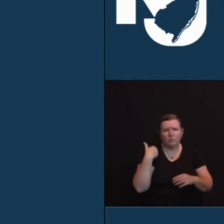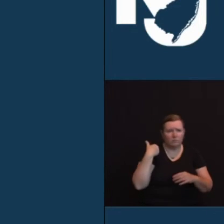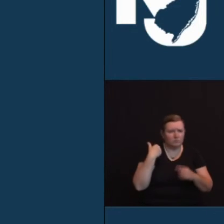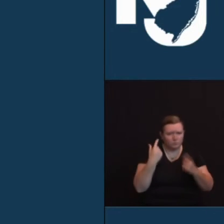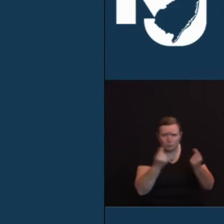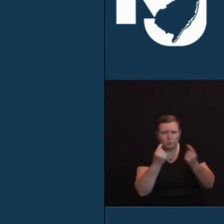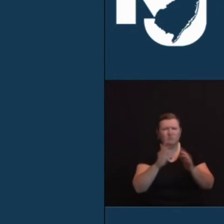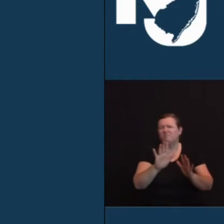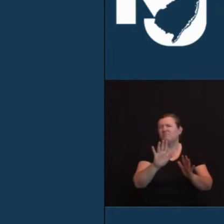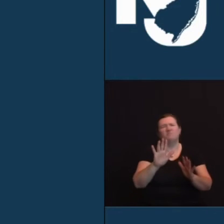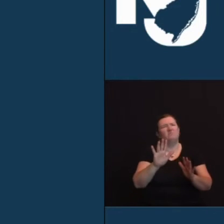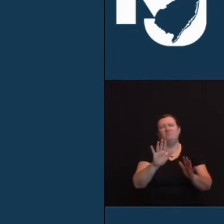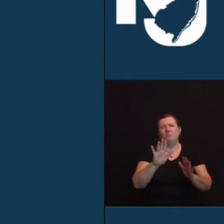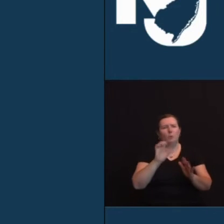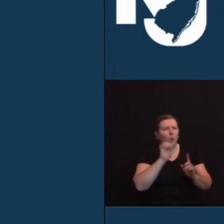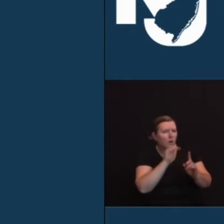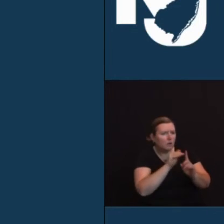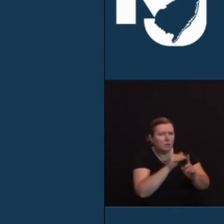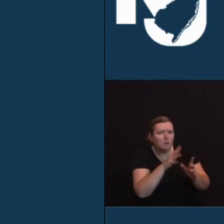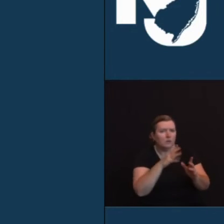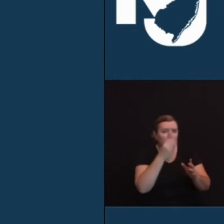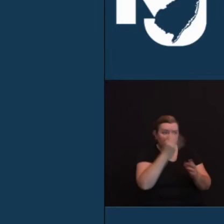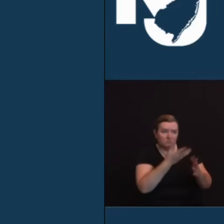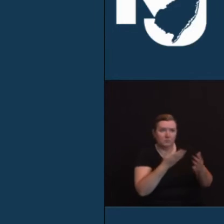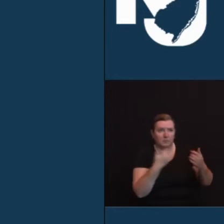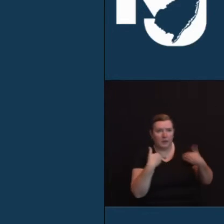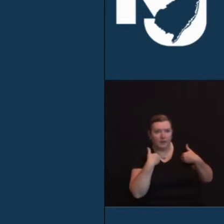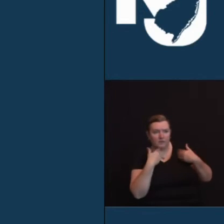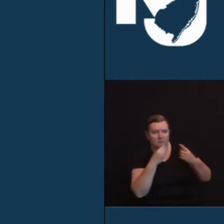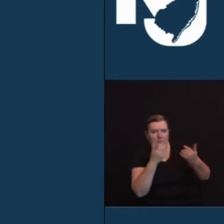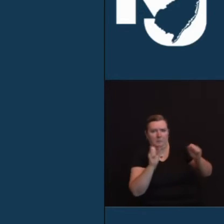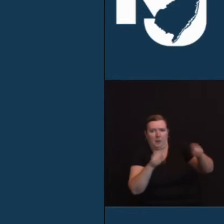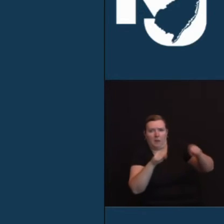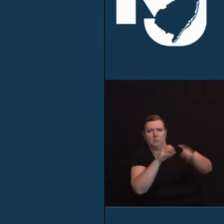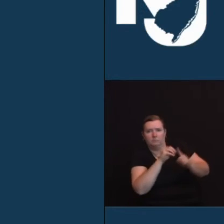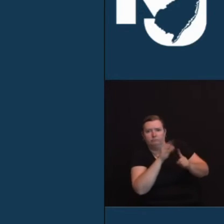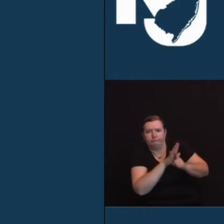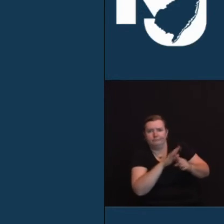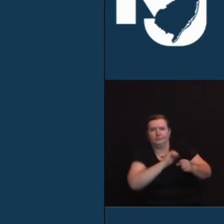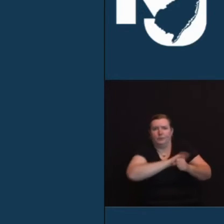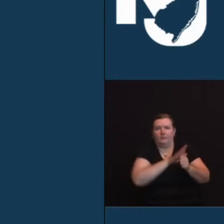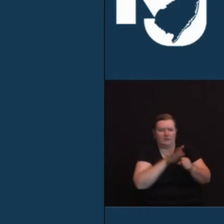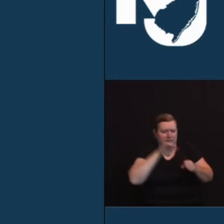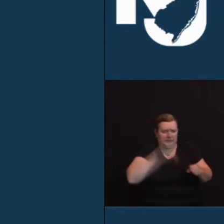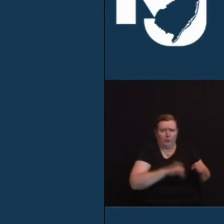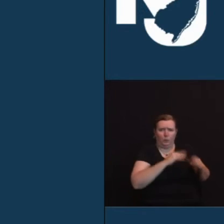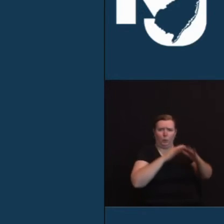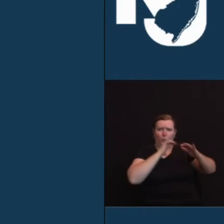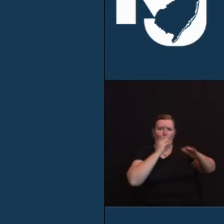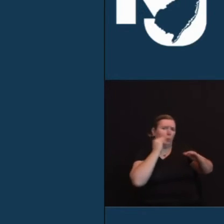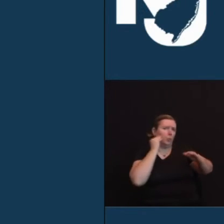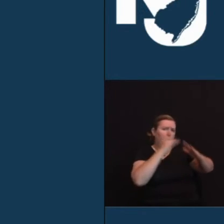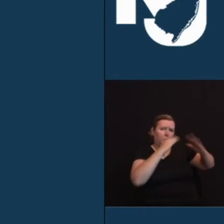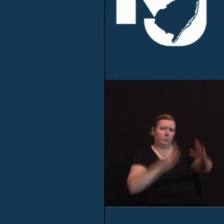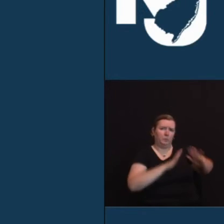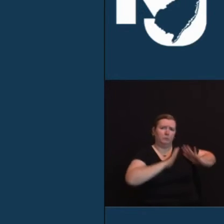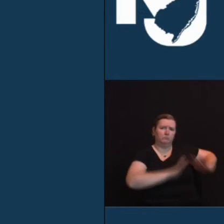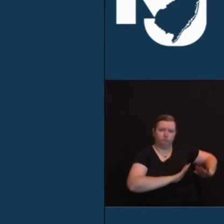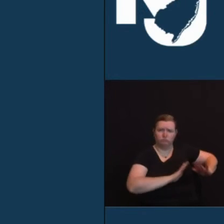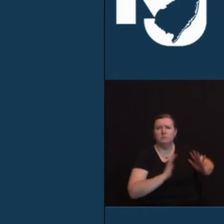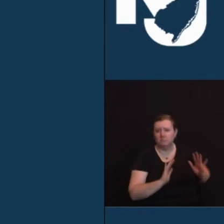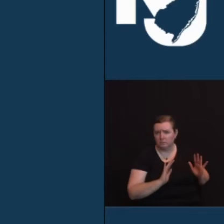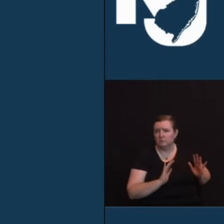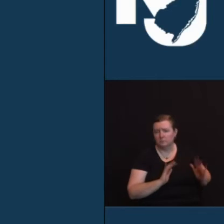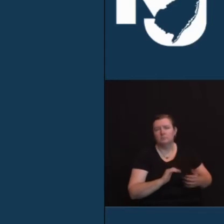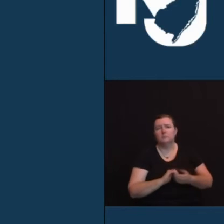yourself off the field so you don't become a super spreader. Statewide, and this is a little bit of an eye chart, but we'll walk